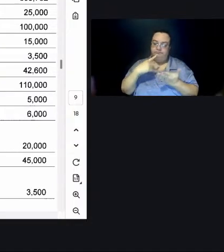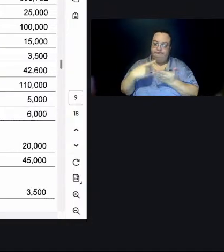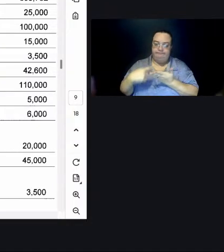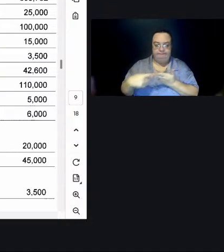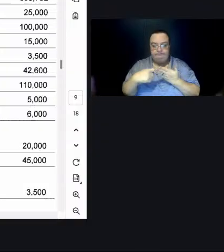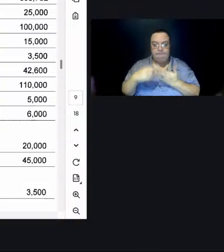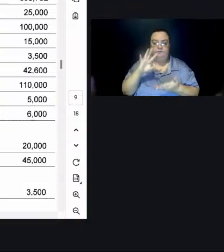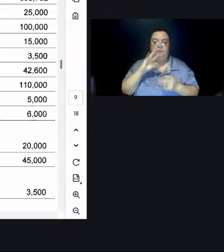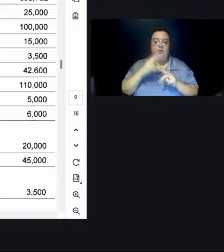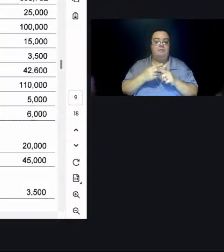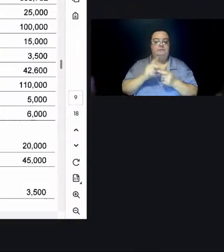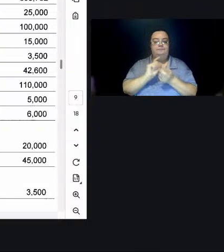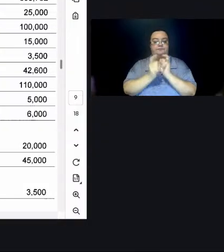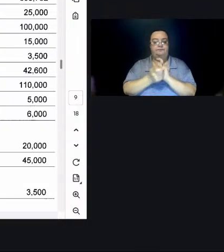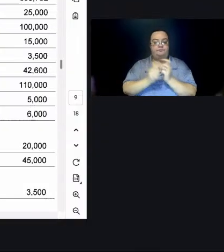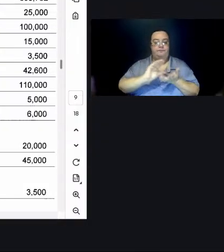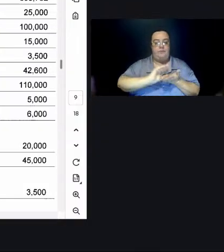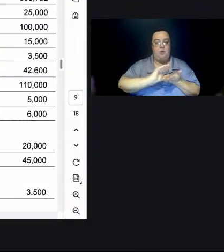reallocating